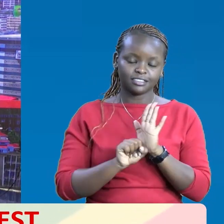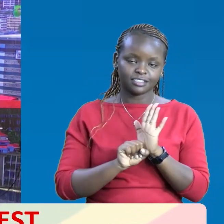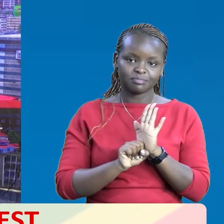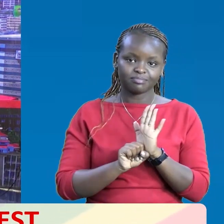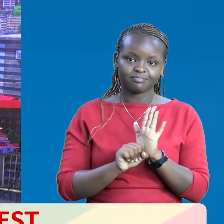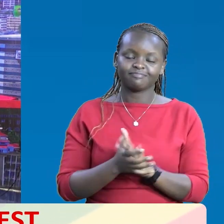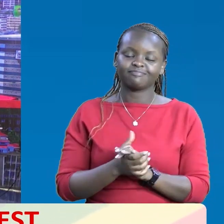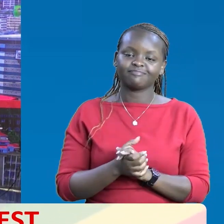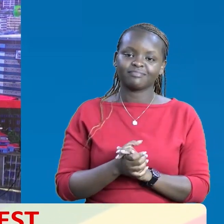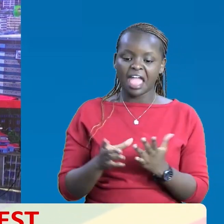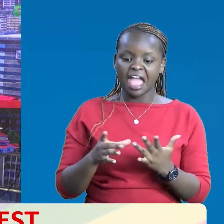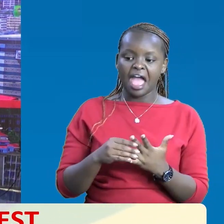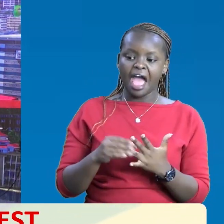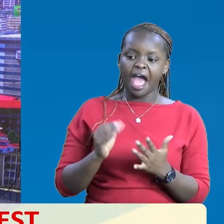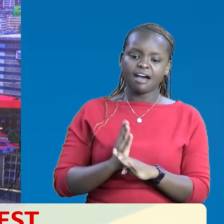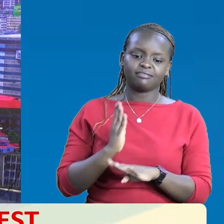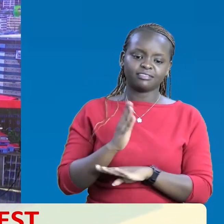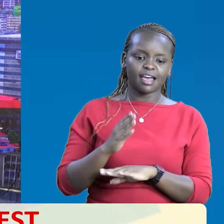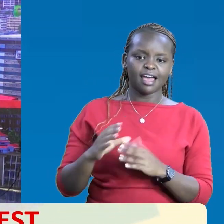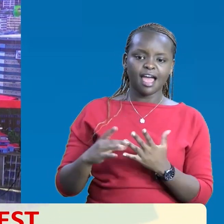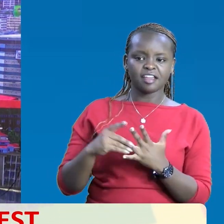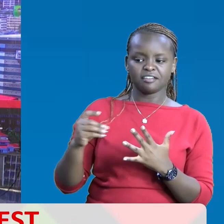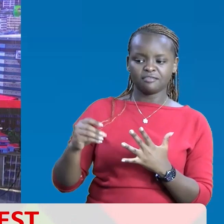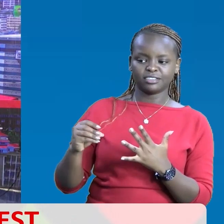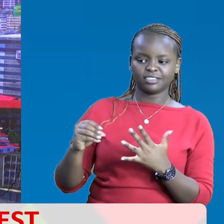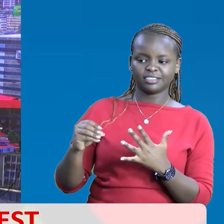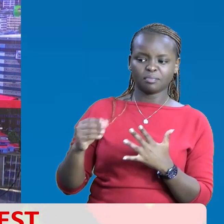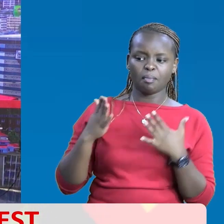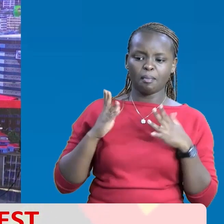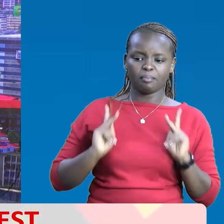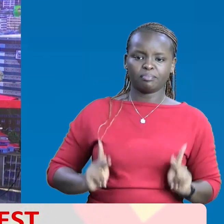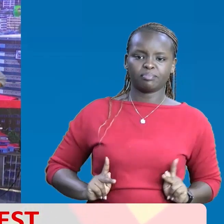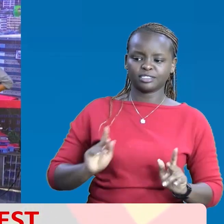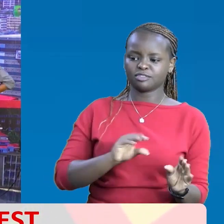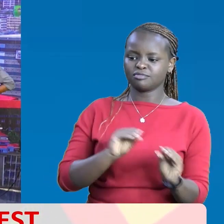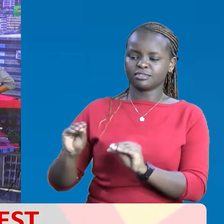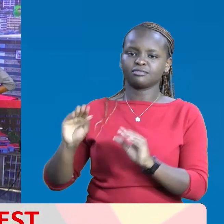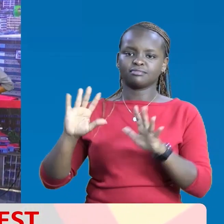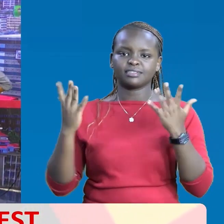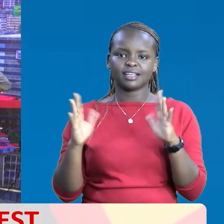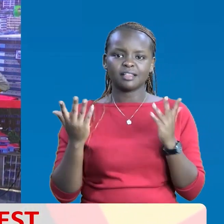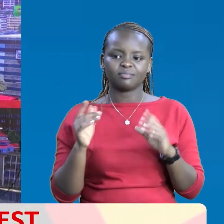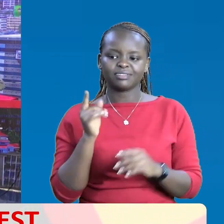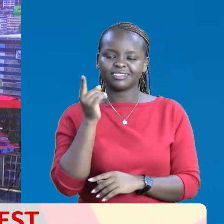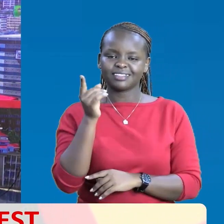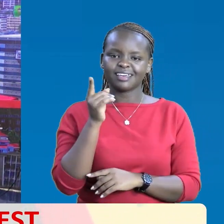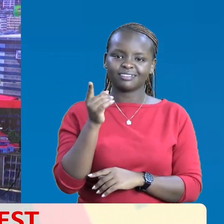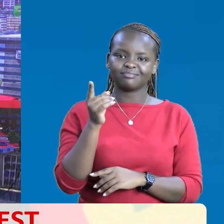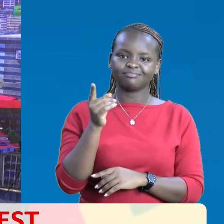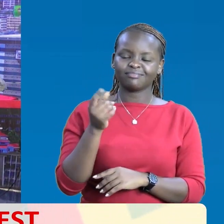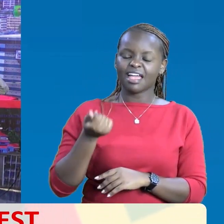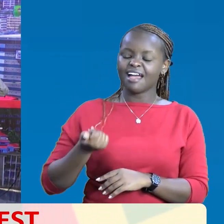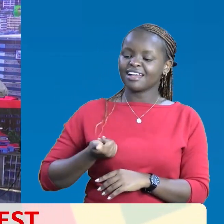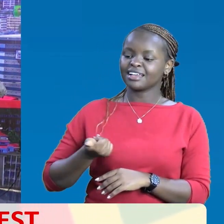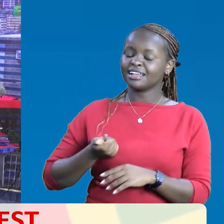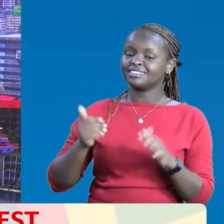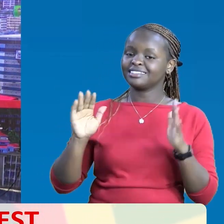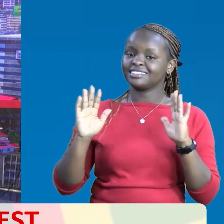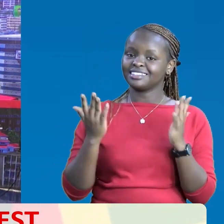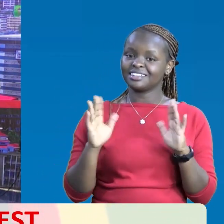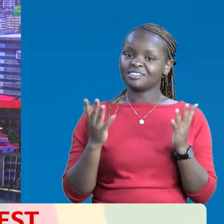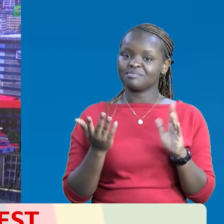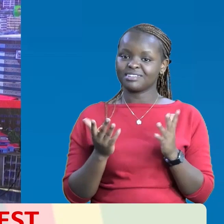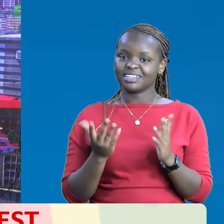wabira, fanya nafu na madem nyuto chana. Acha amekuacha, hata hapo umemwacha. Sherehe pale. Unajua pale Monday